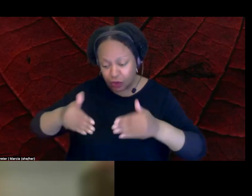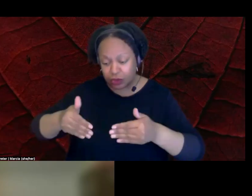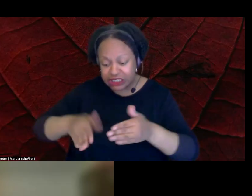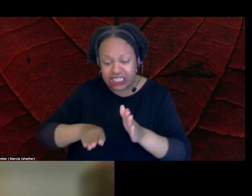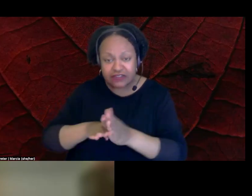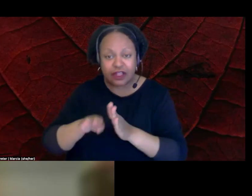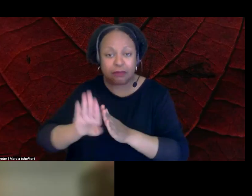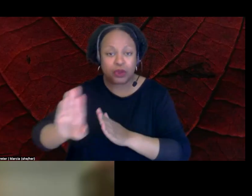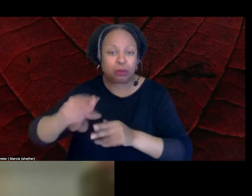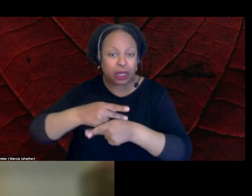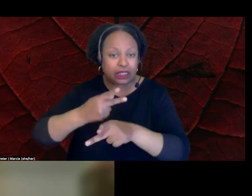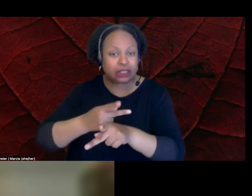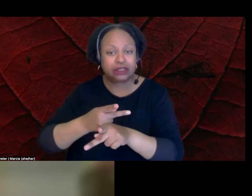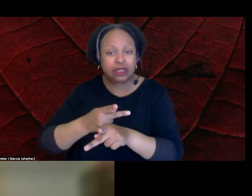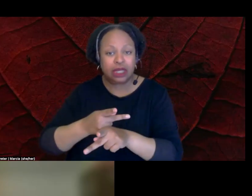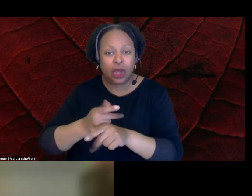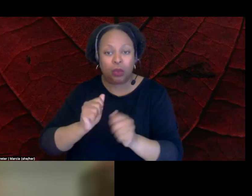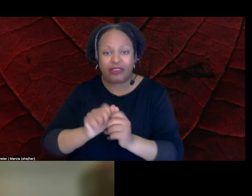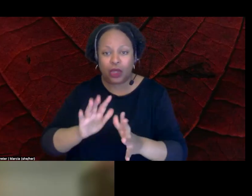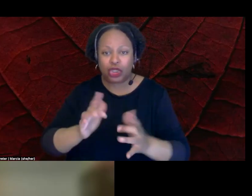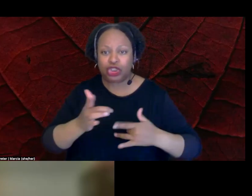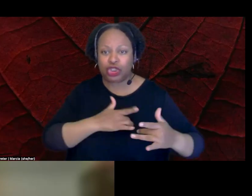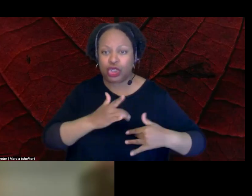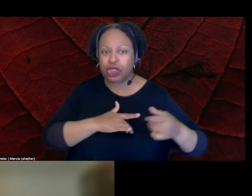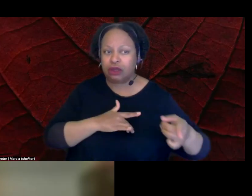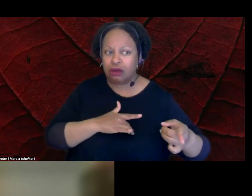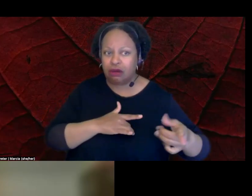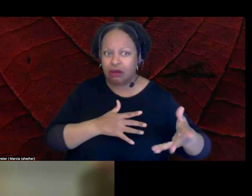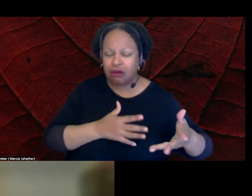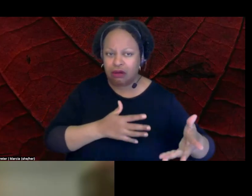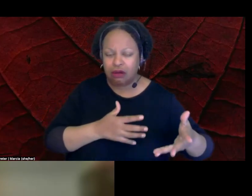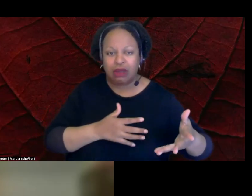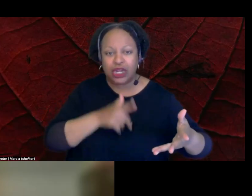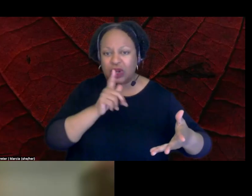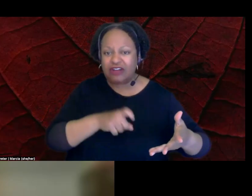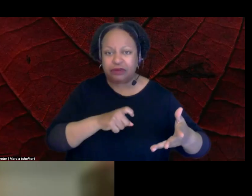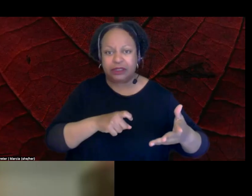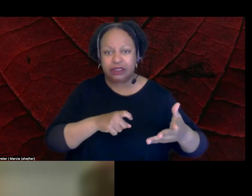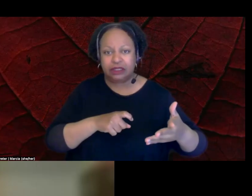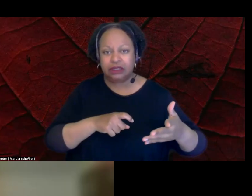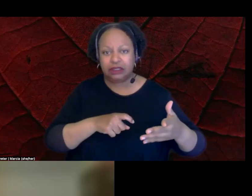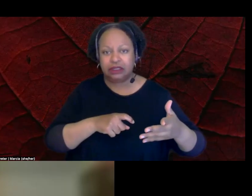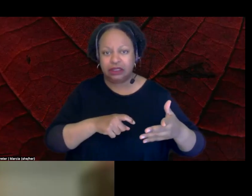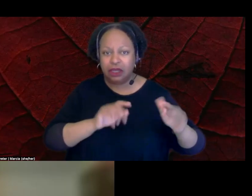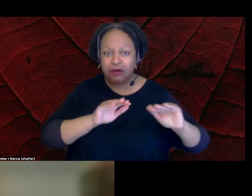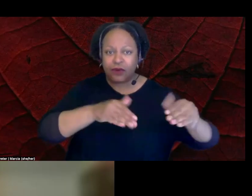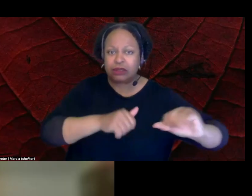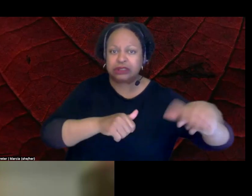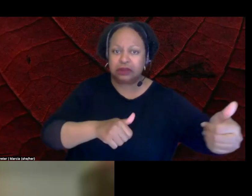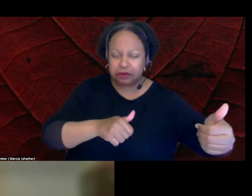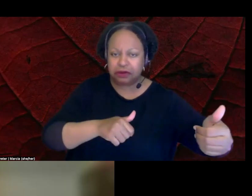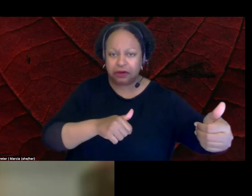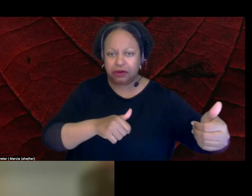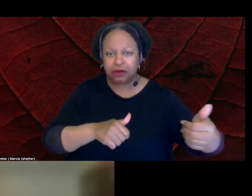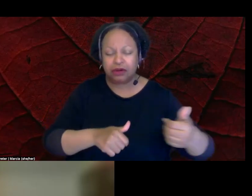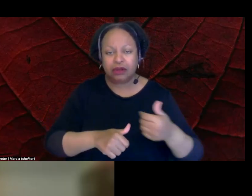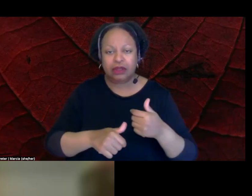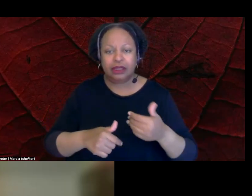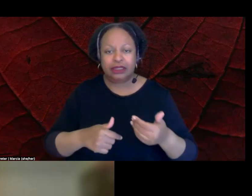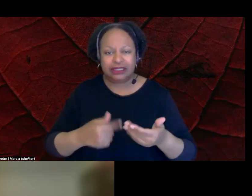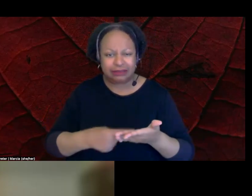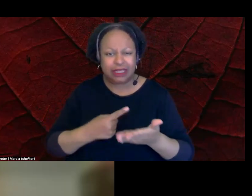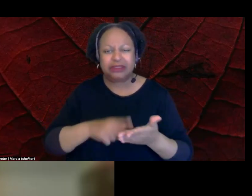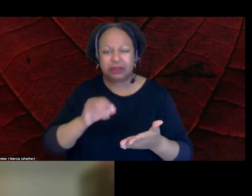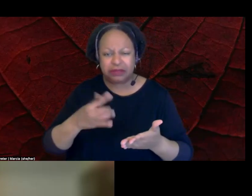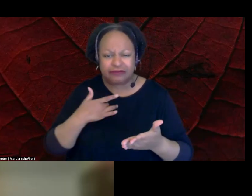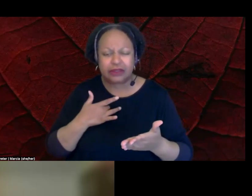your own product without the concern and not have to be as externally focused as companies may feel like they need to